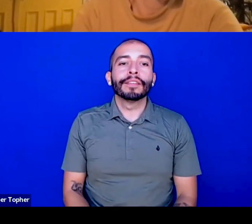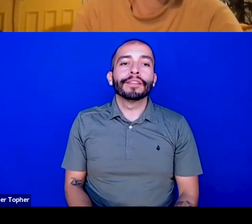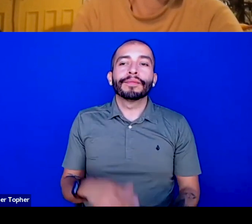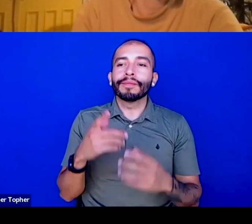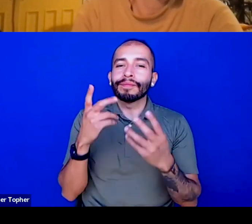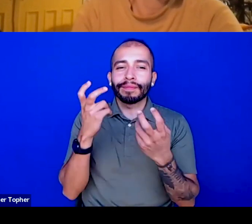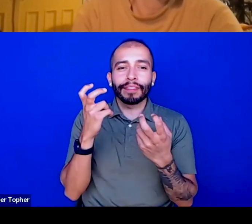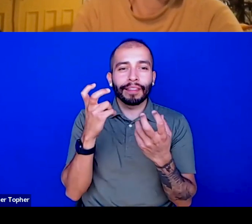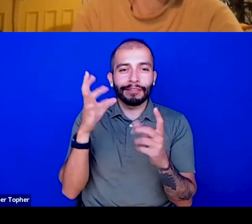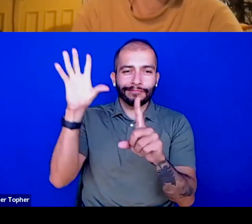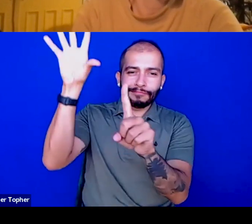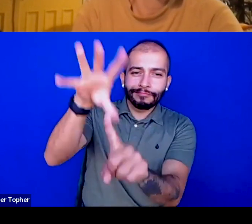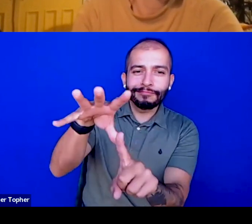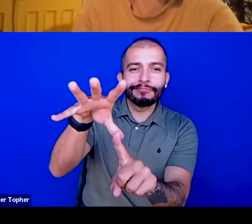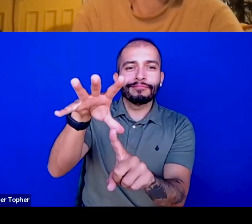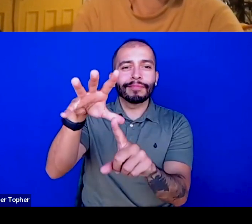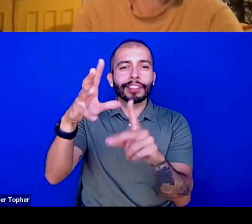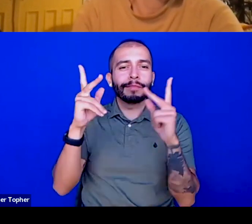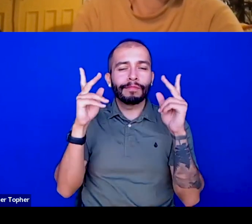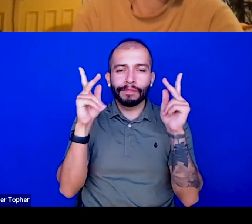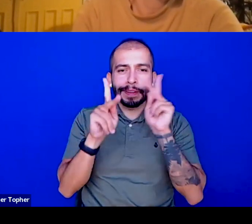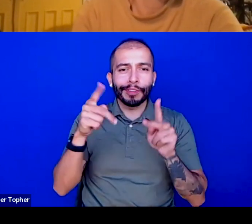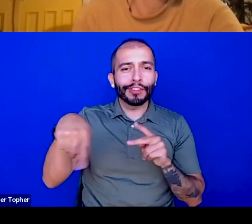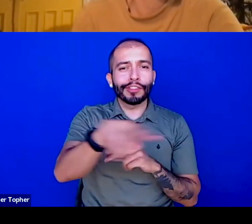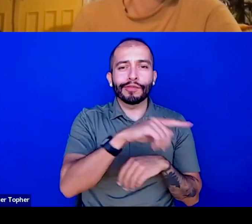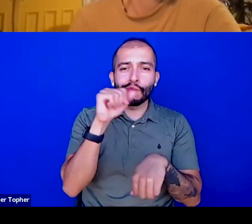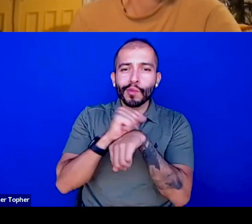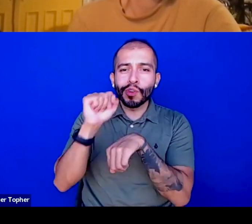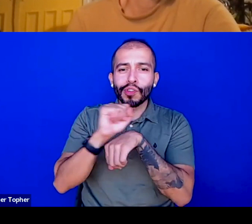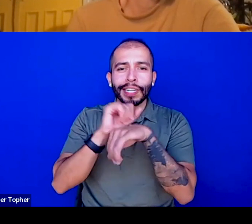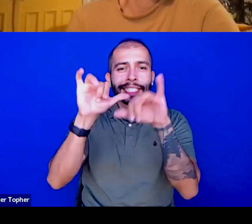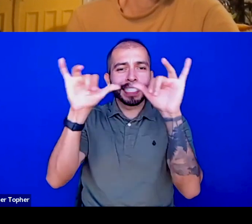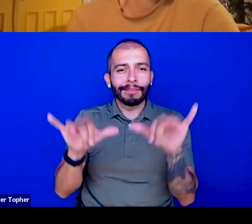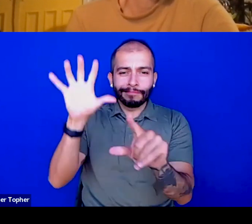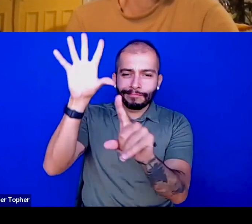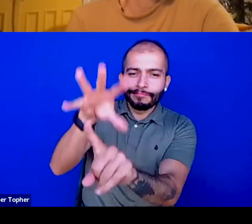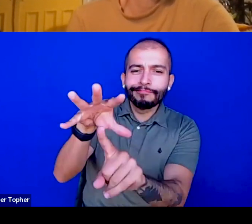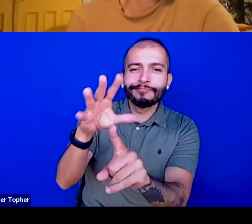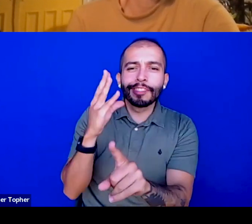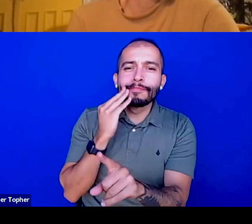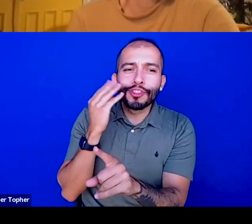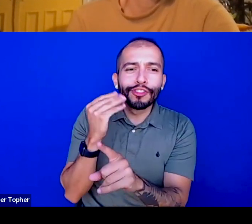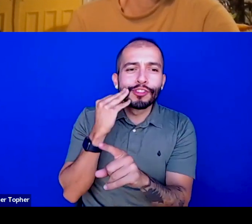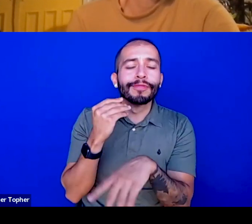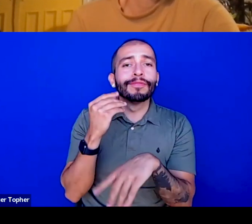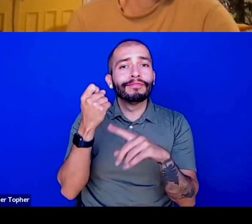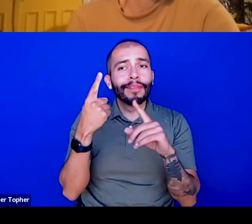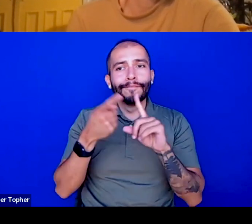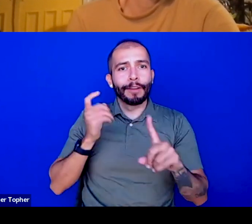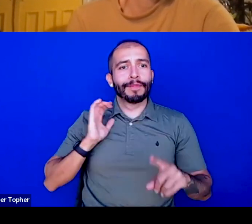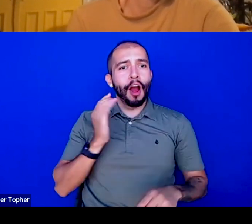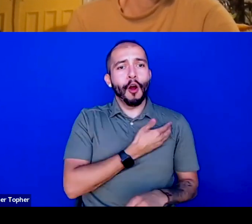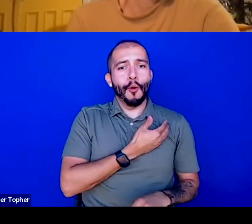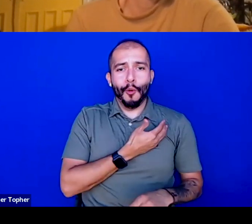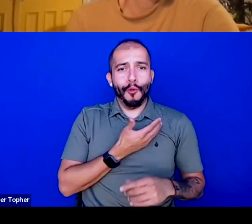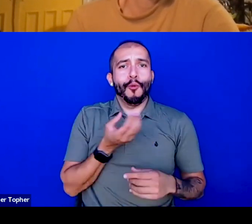experiences of those that are working in the system, but are from our own community and have, very unique